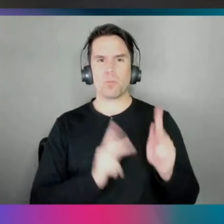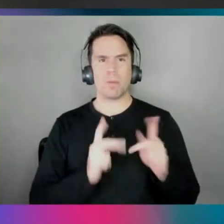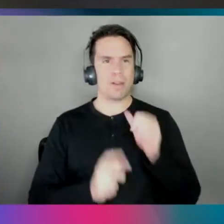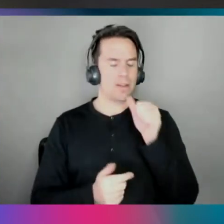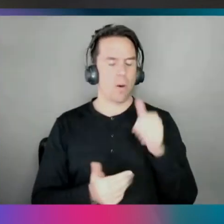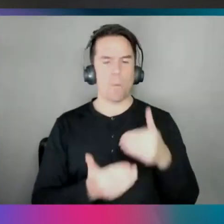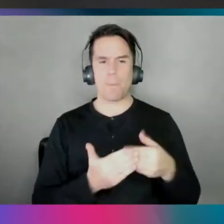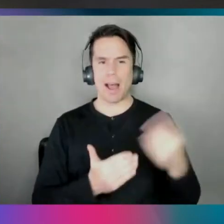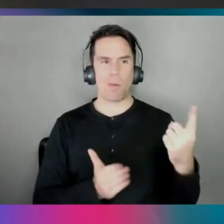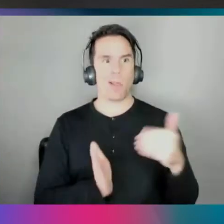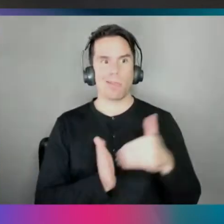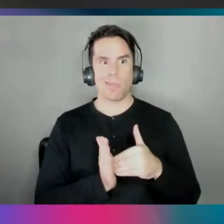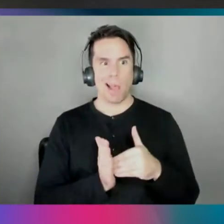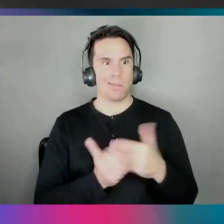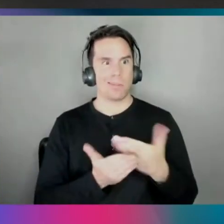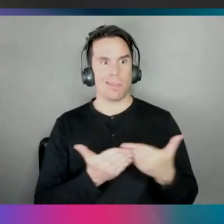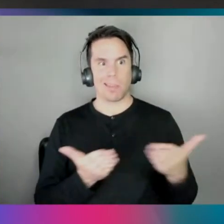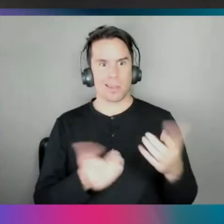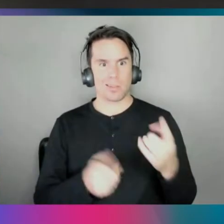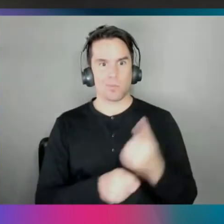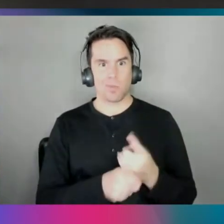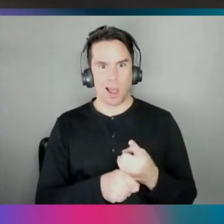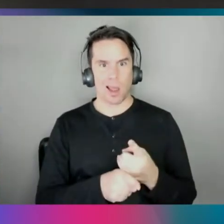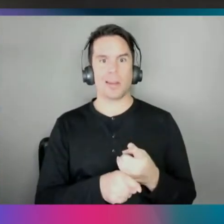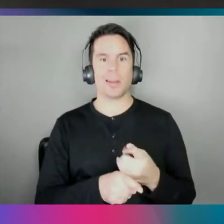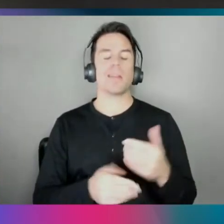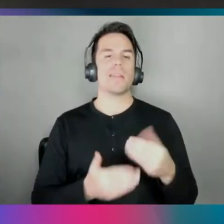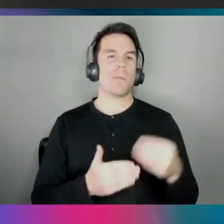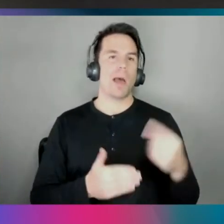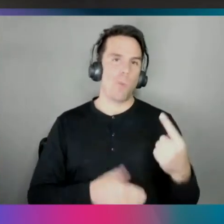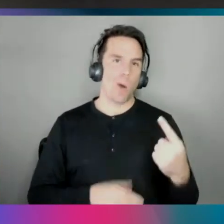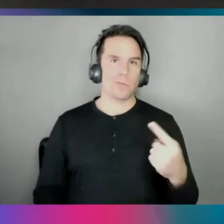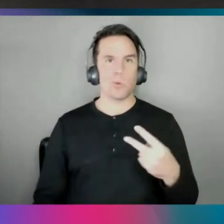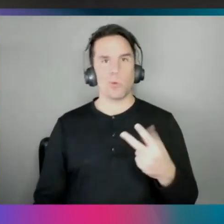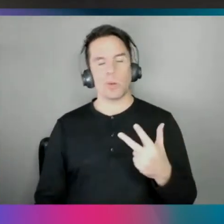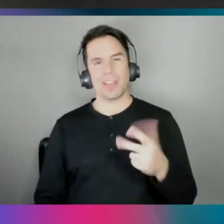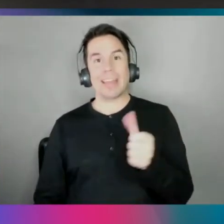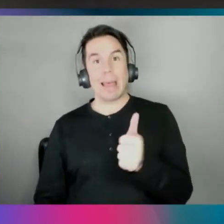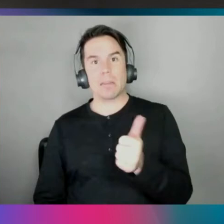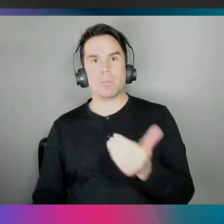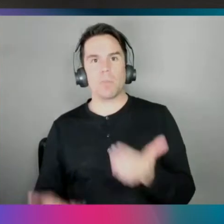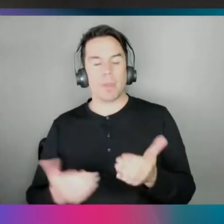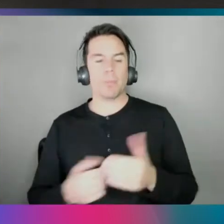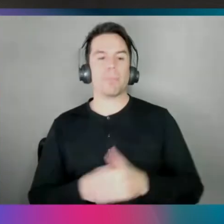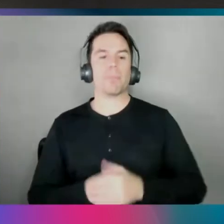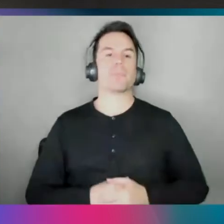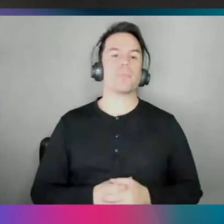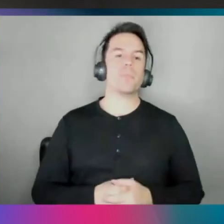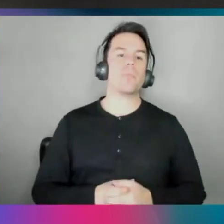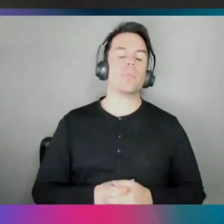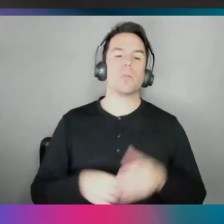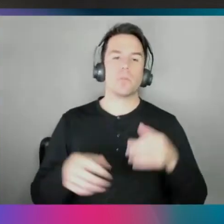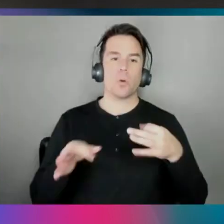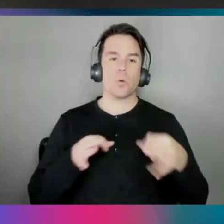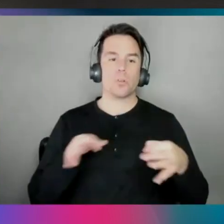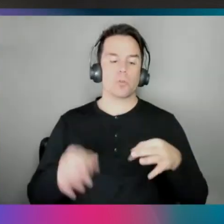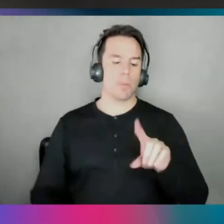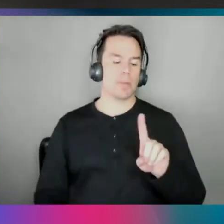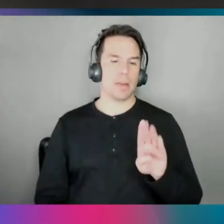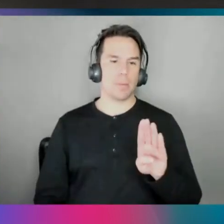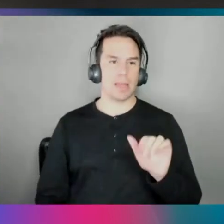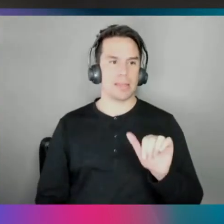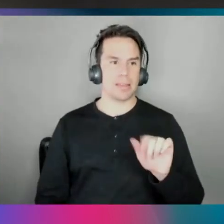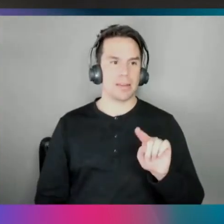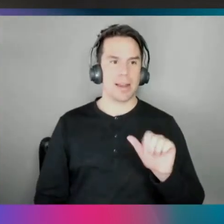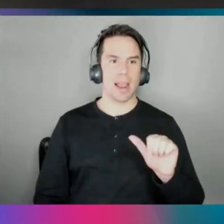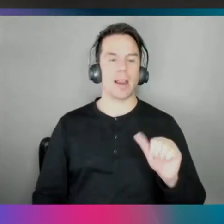and twos and tens and things like that of things. Describing our database data, we can see we do have some pretty interesting maxes. Look at